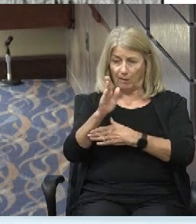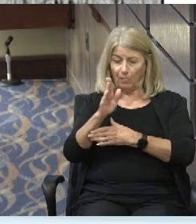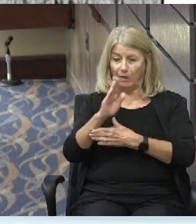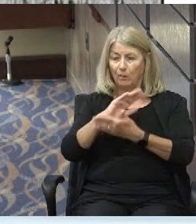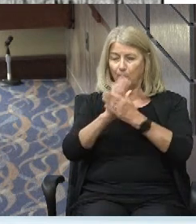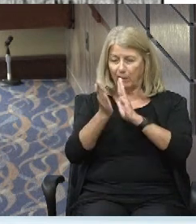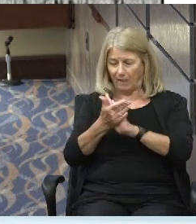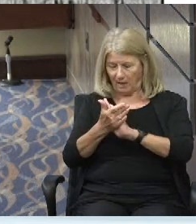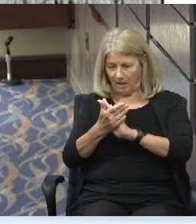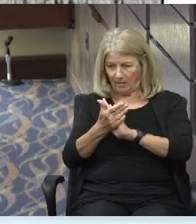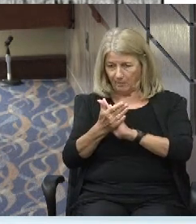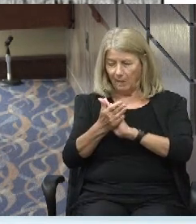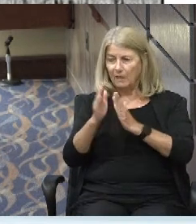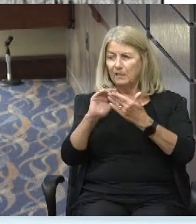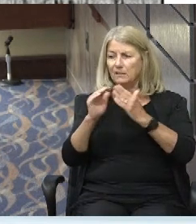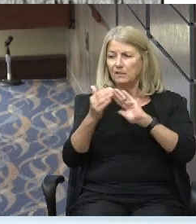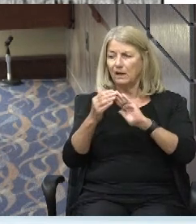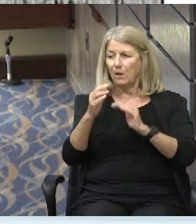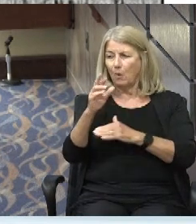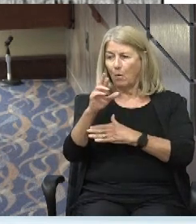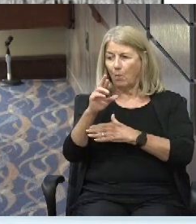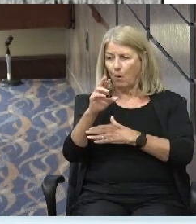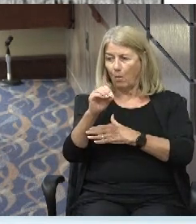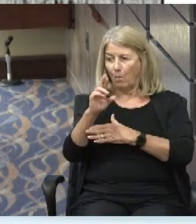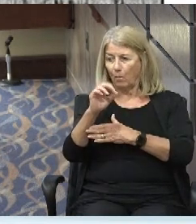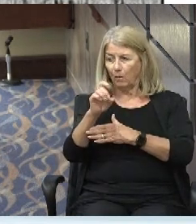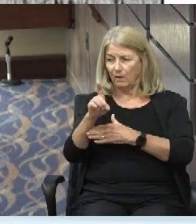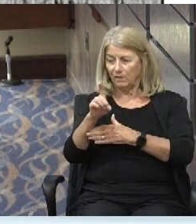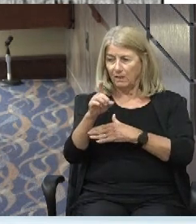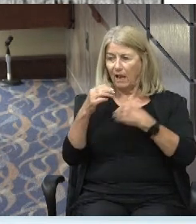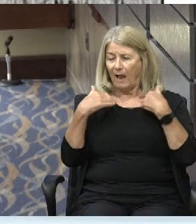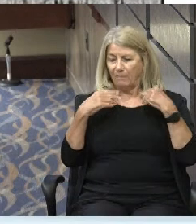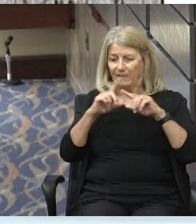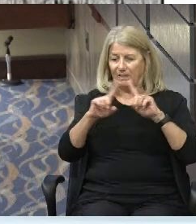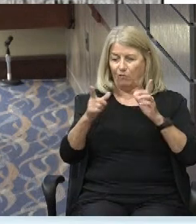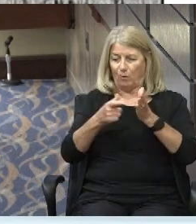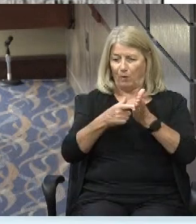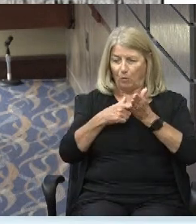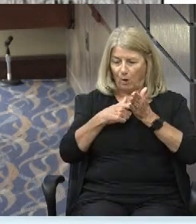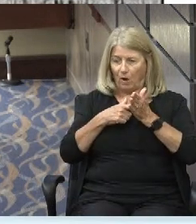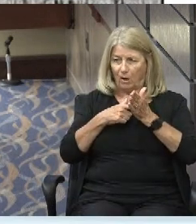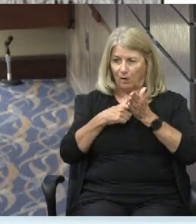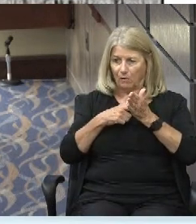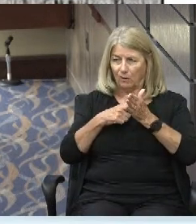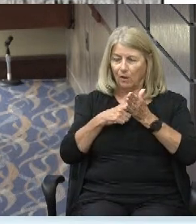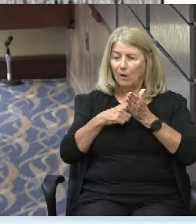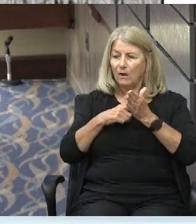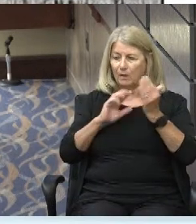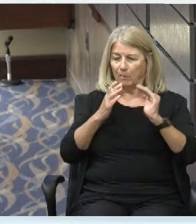ordinance has a different requirement than a typical city street.